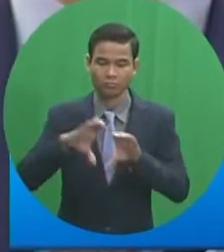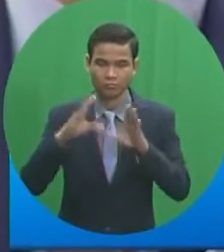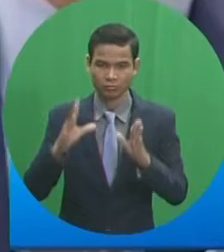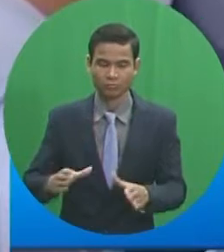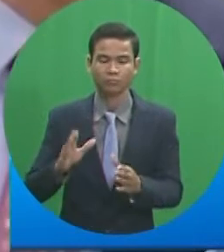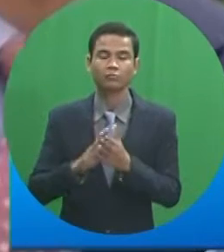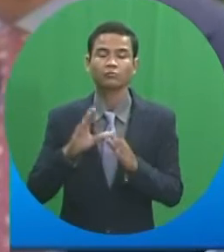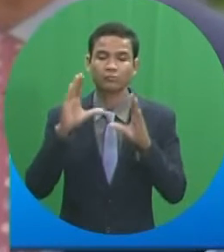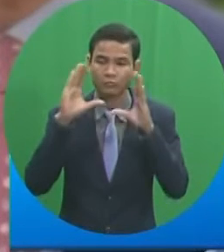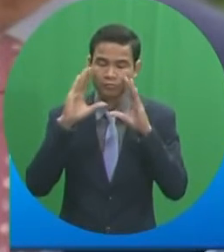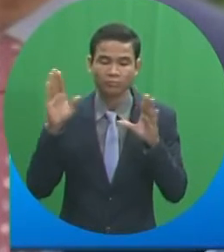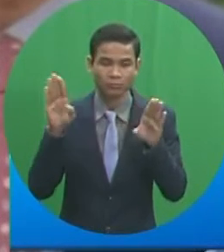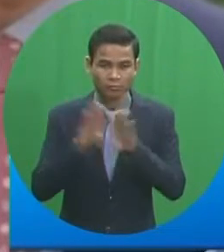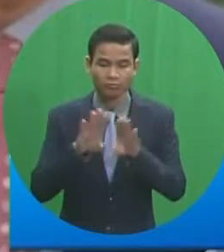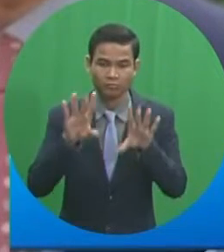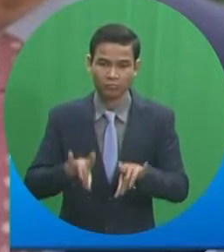Facebook